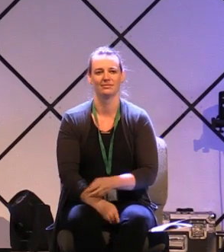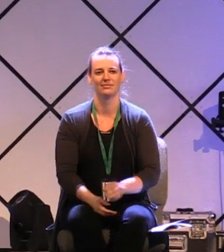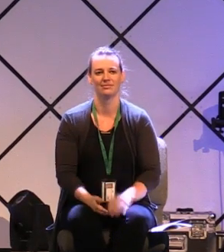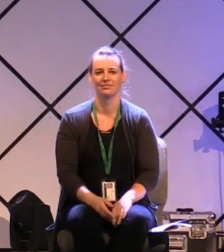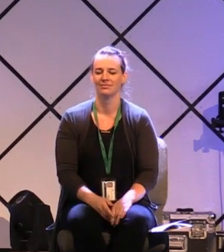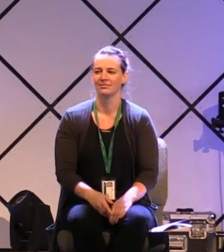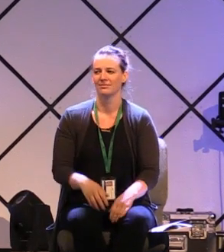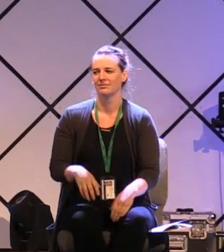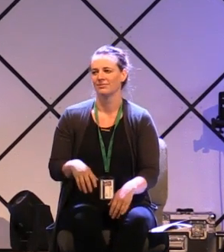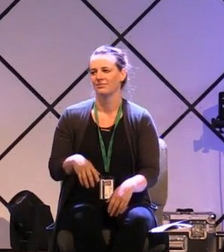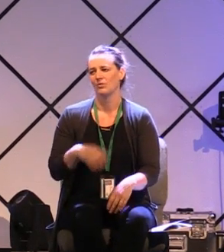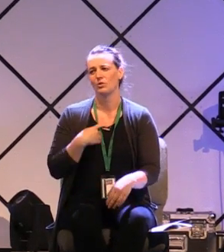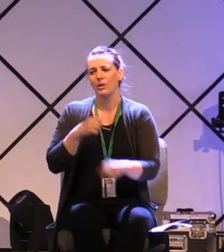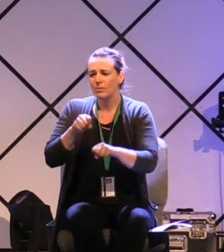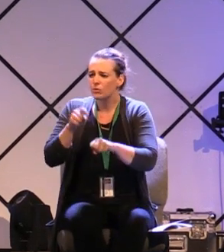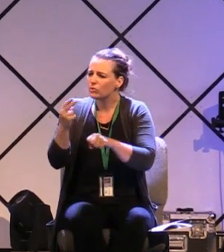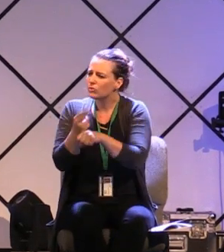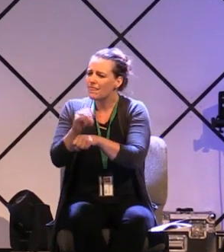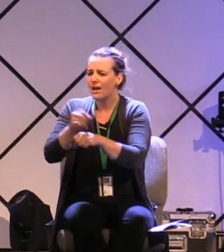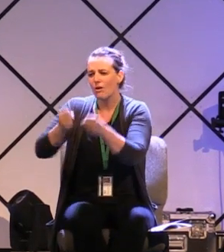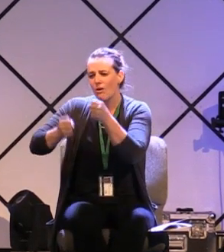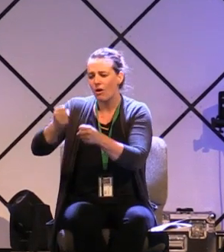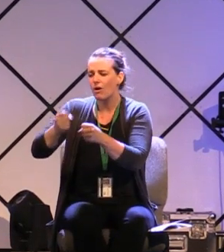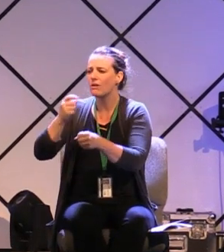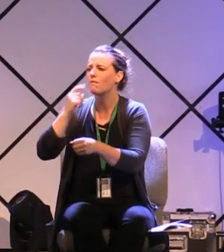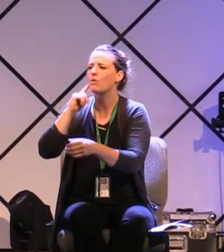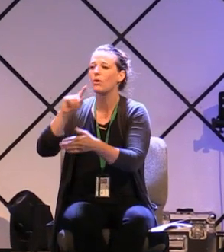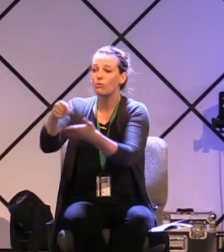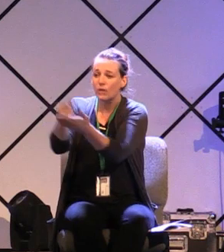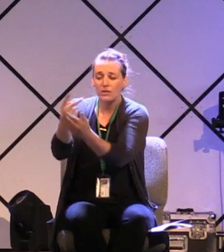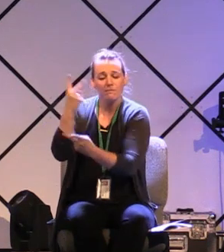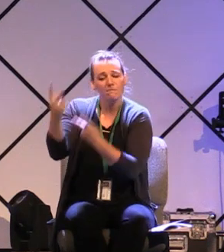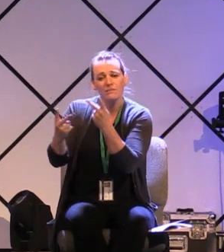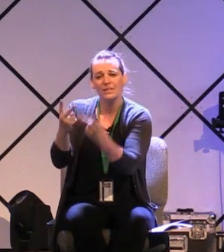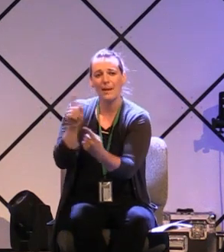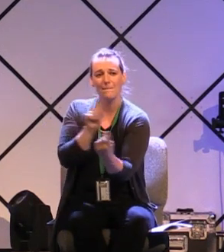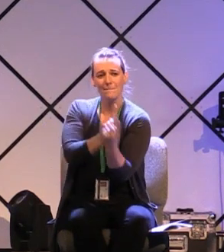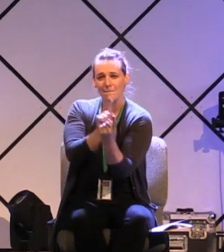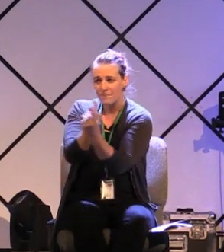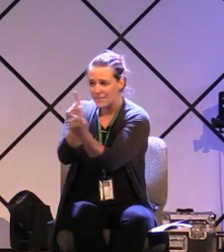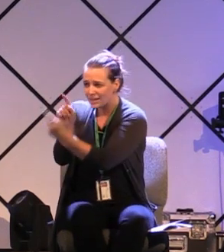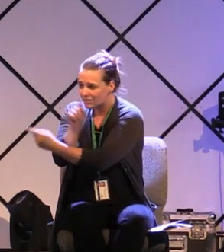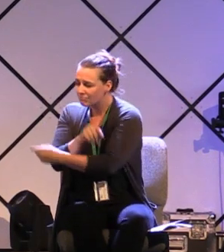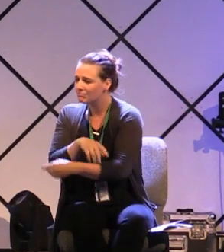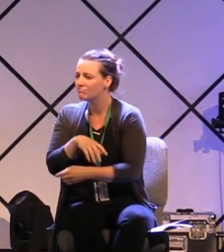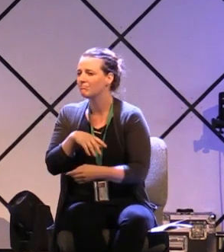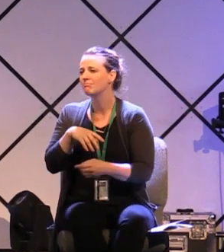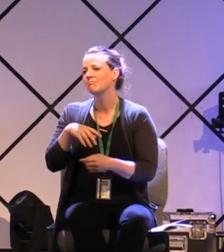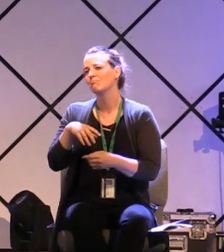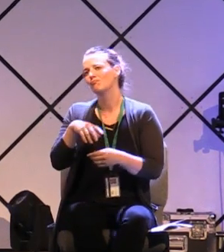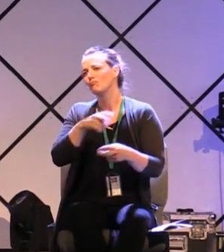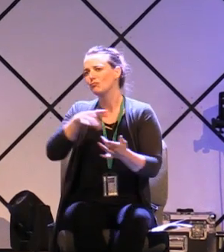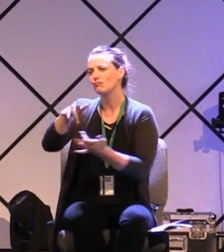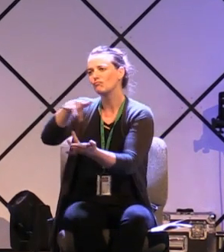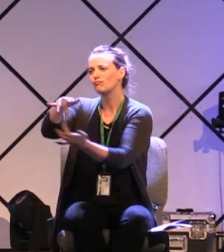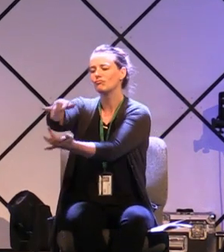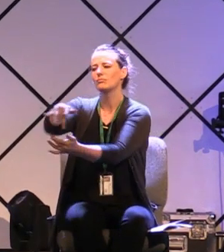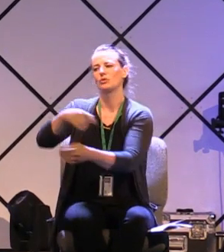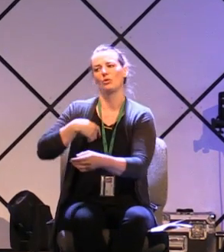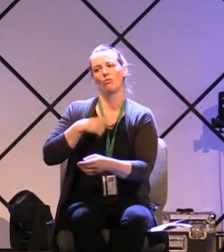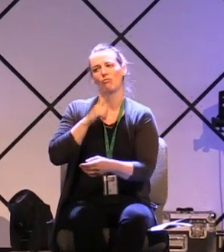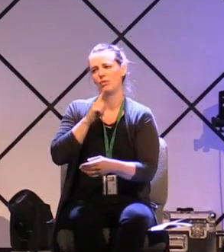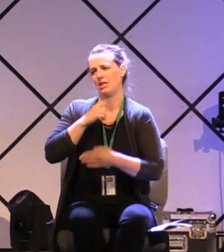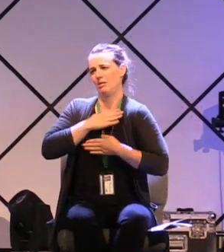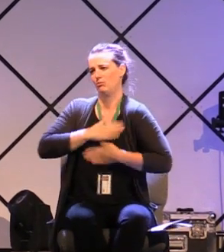Yeah, so we're able to use that vehicle to go do graduate visits, meet with donors, do field trips and stuff like that. So we're just